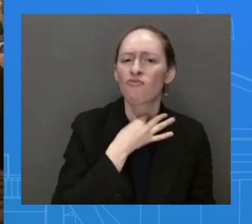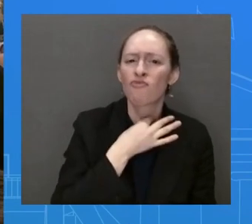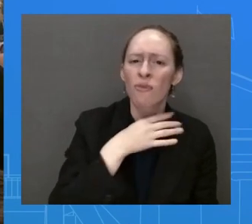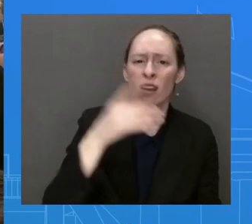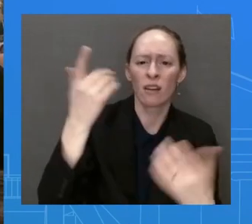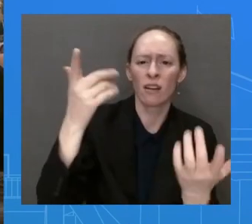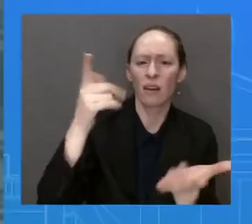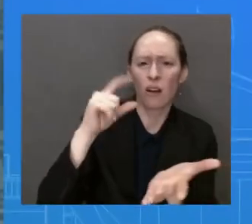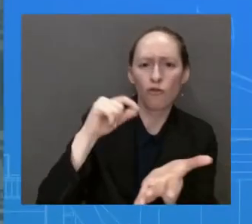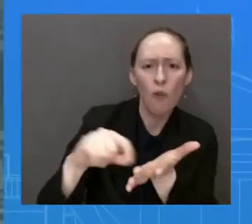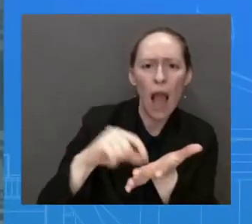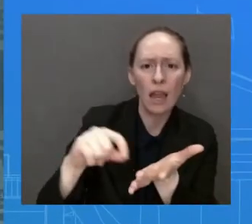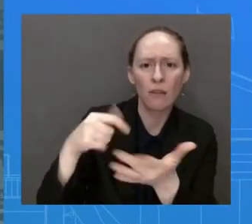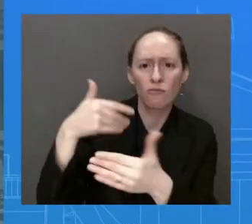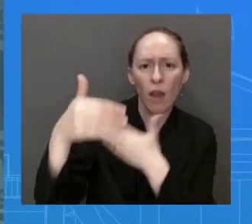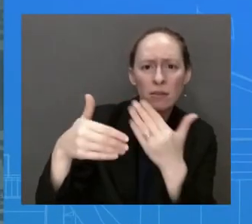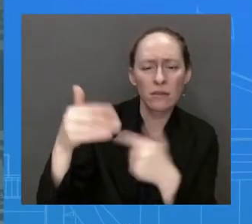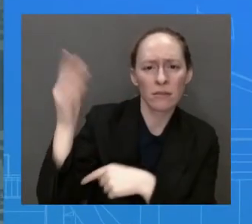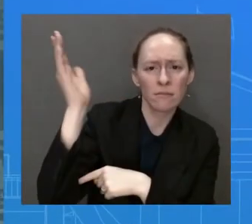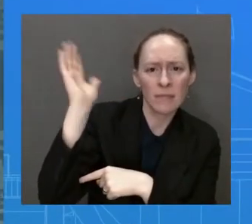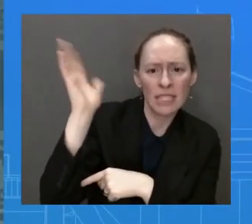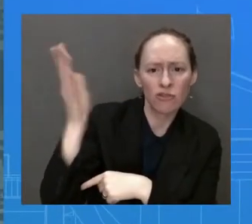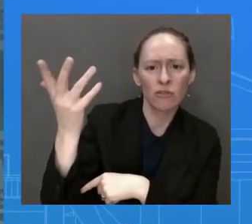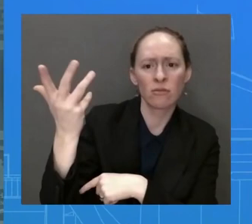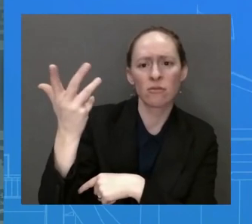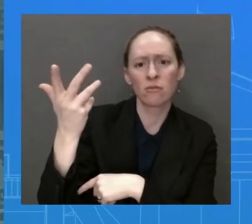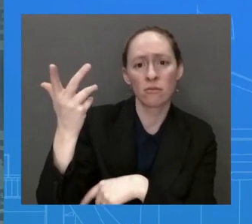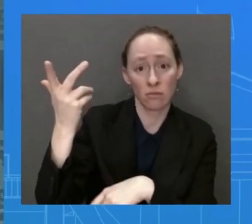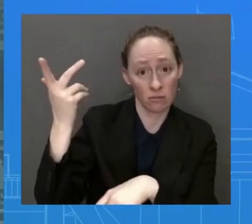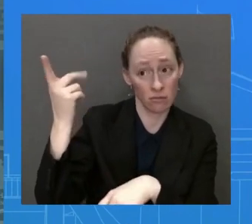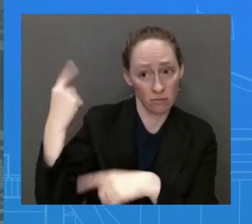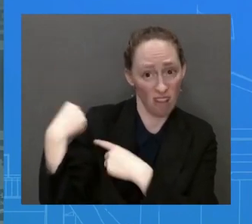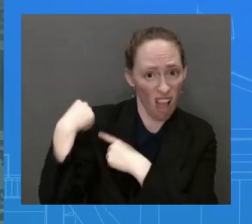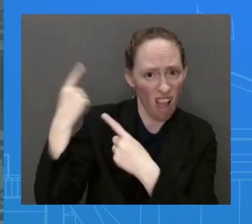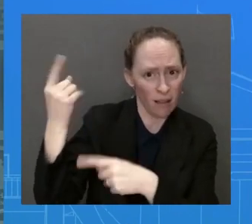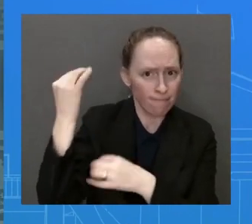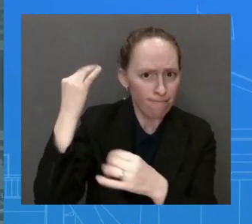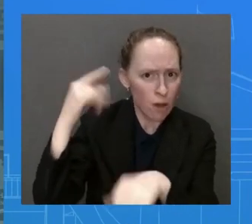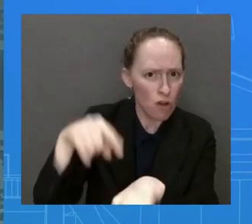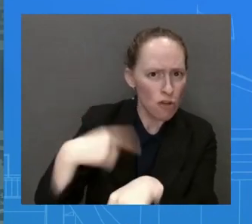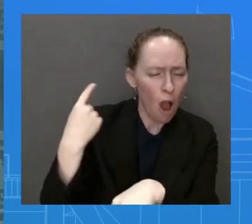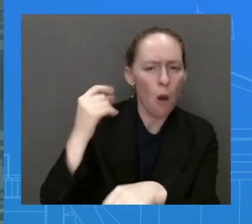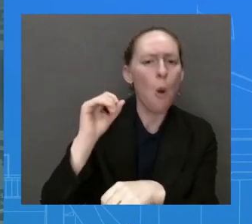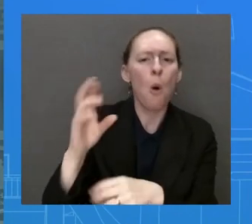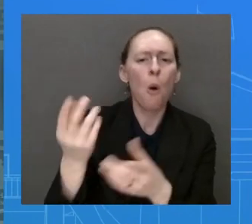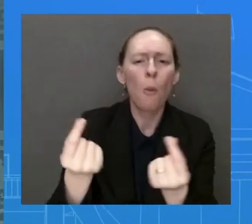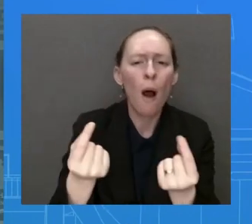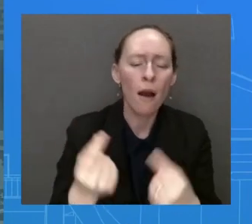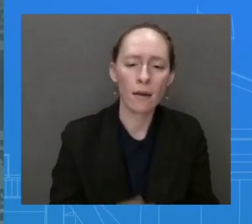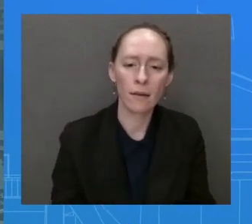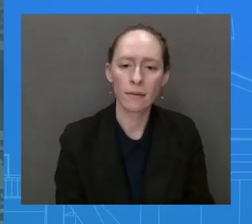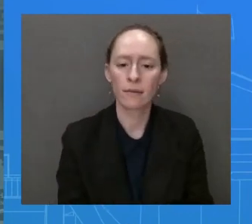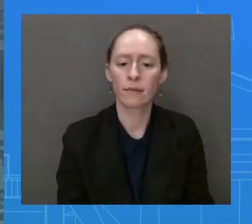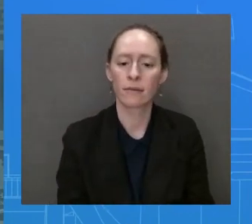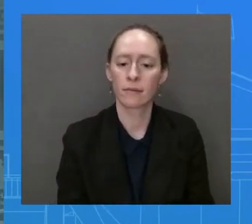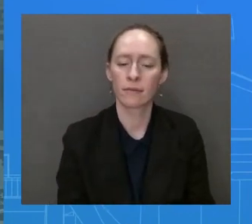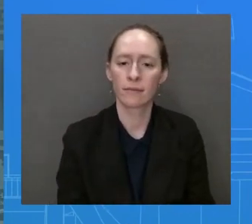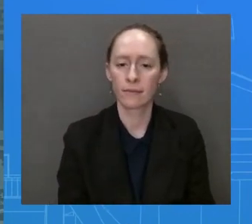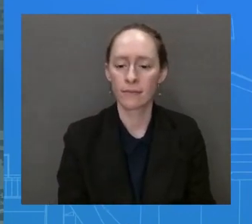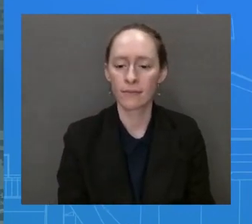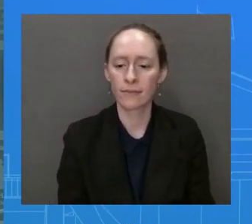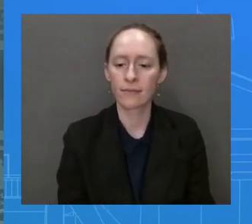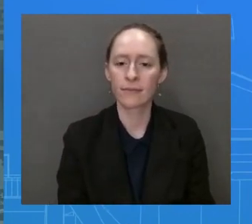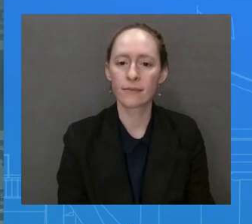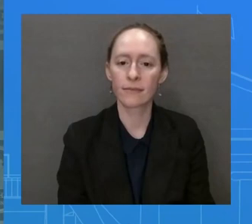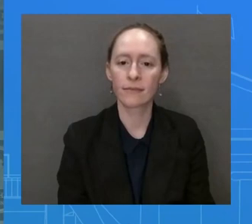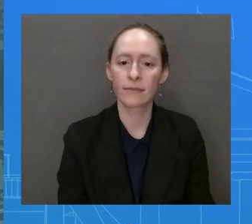for? We've been working on it for a couple of weeks just as a team, and of course with the president's input. And as